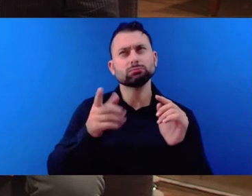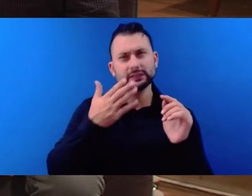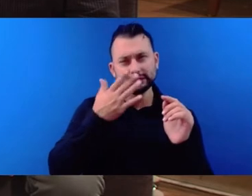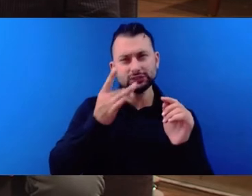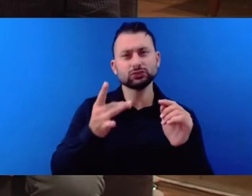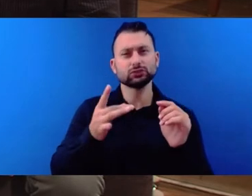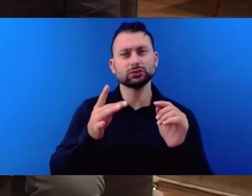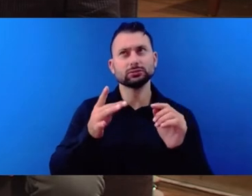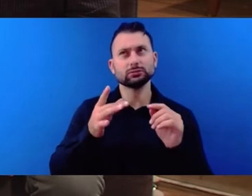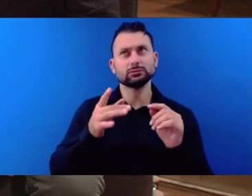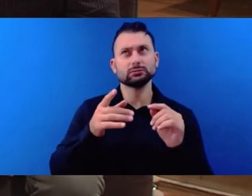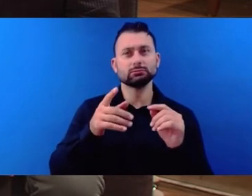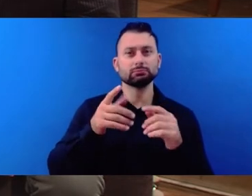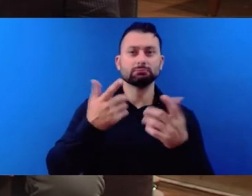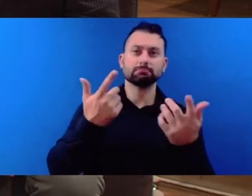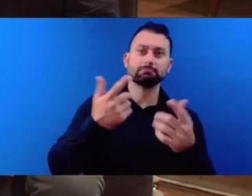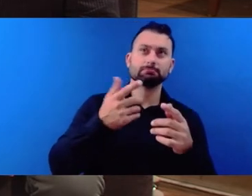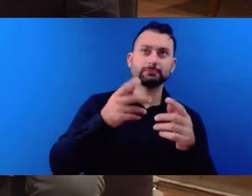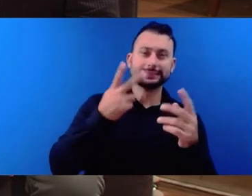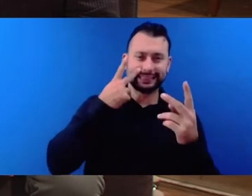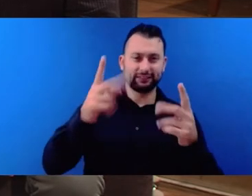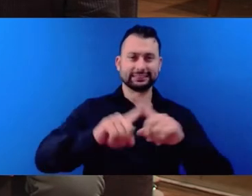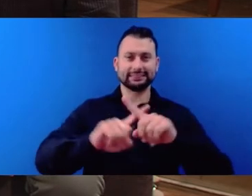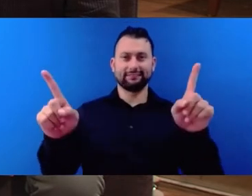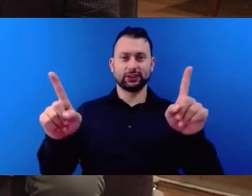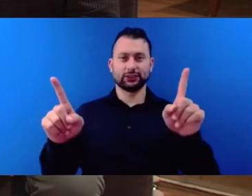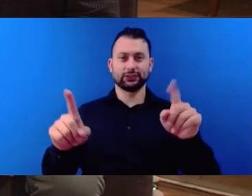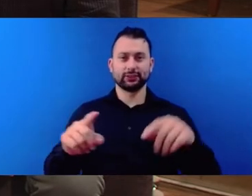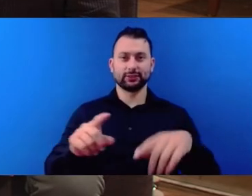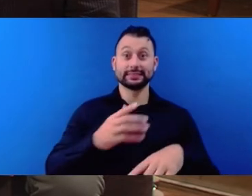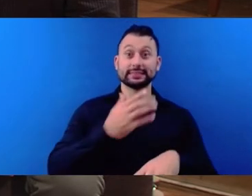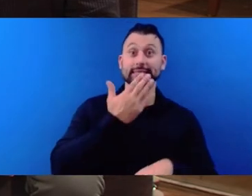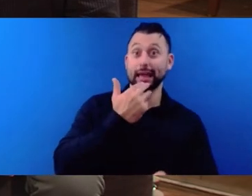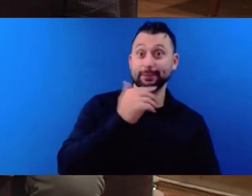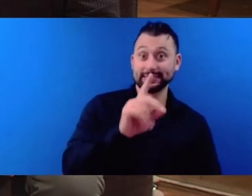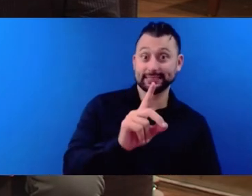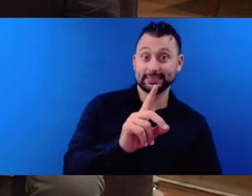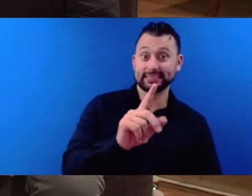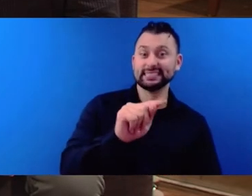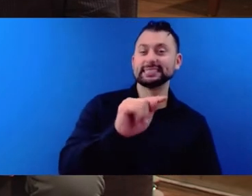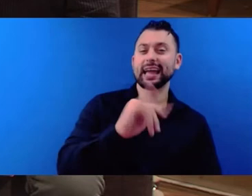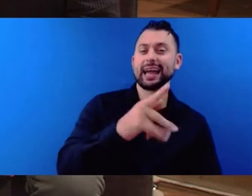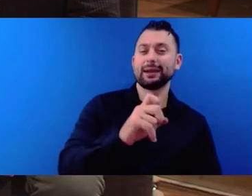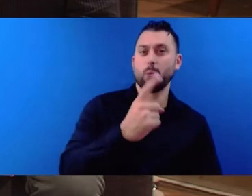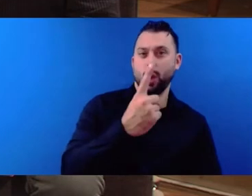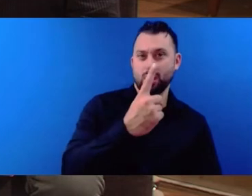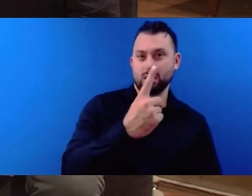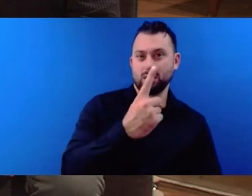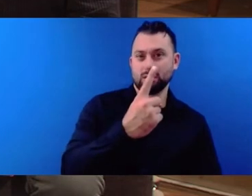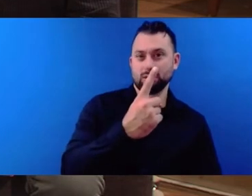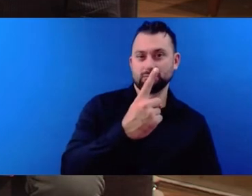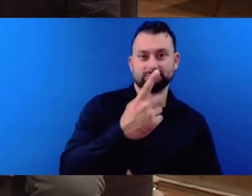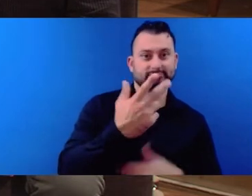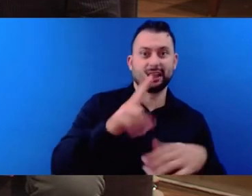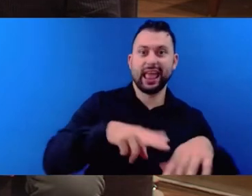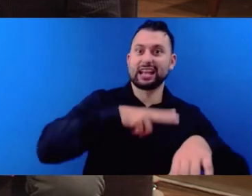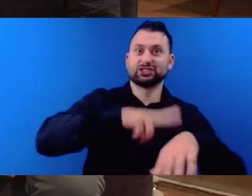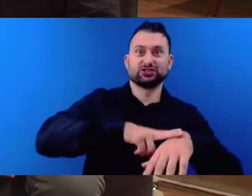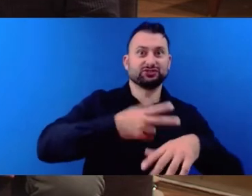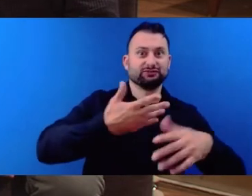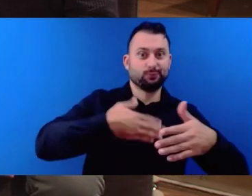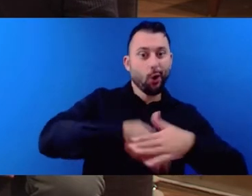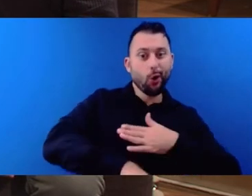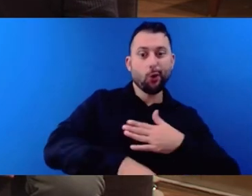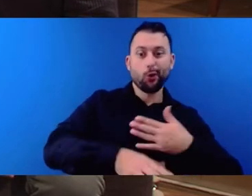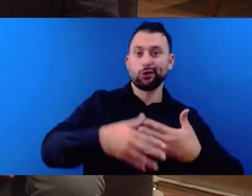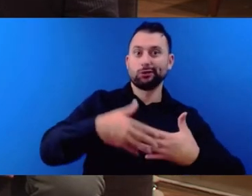It's interesting. You define type 1 and type 2. So in looking at type 1, it's in